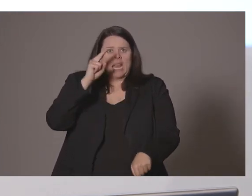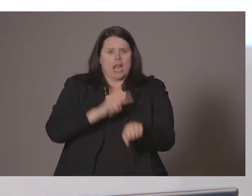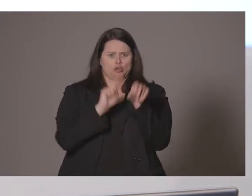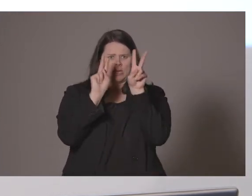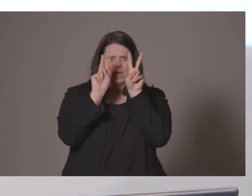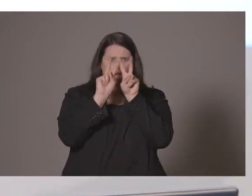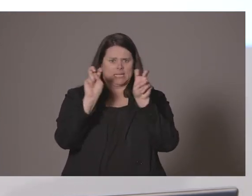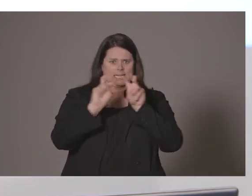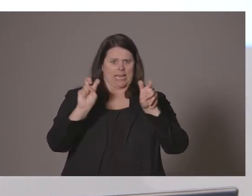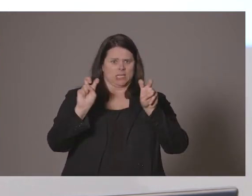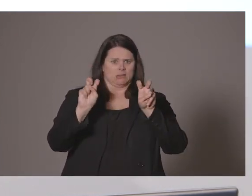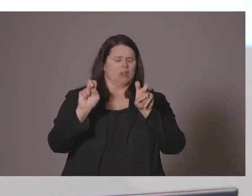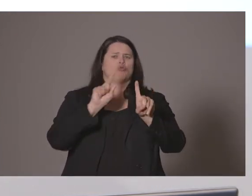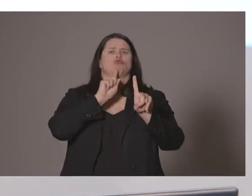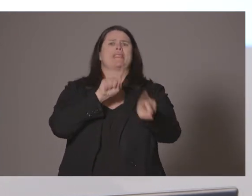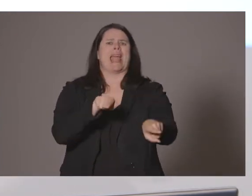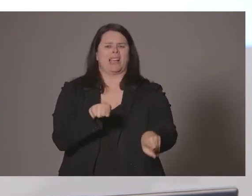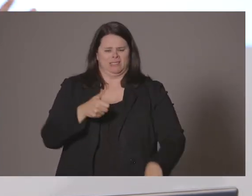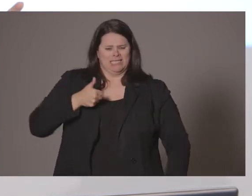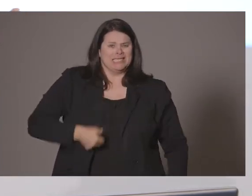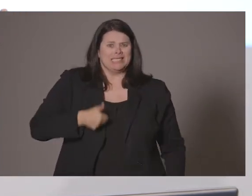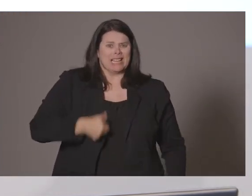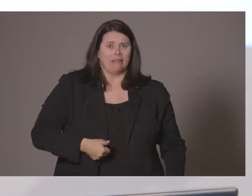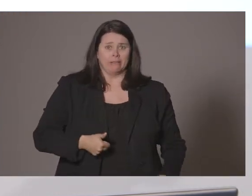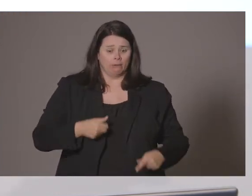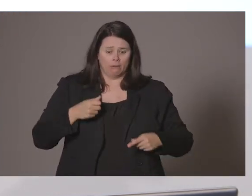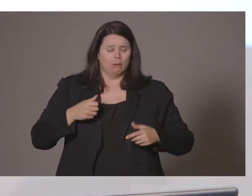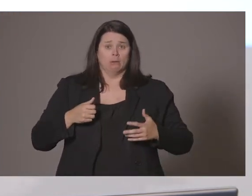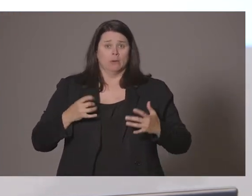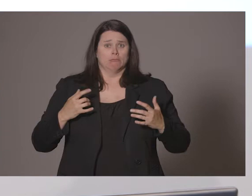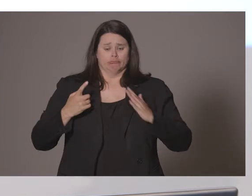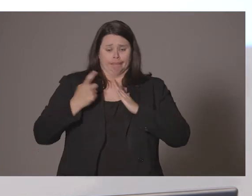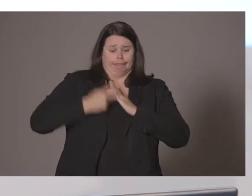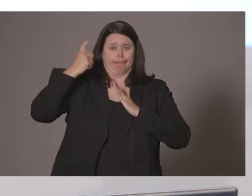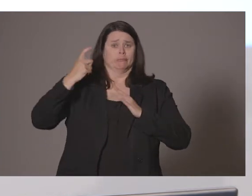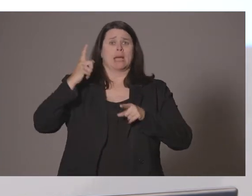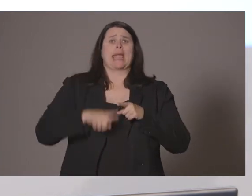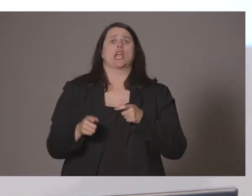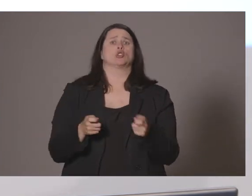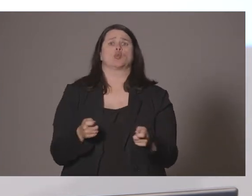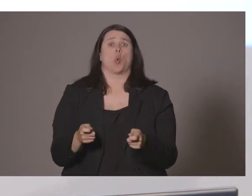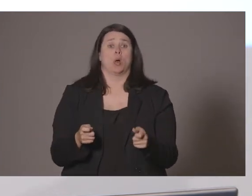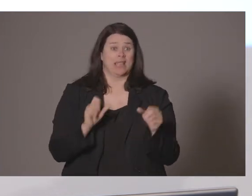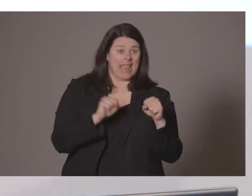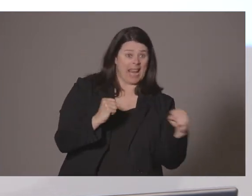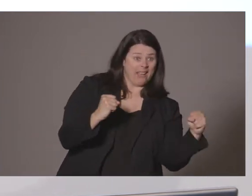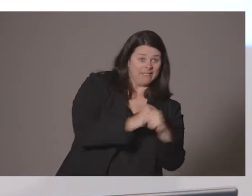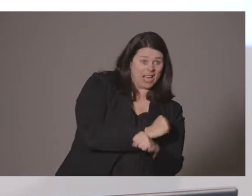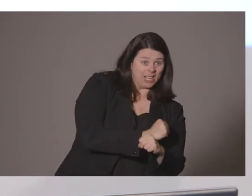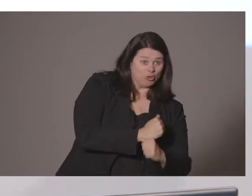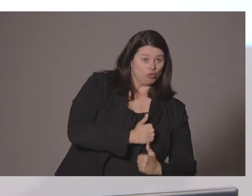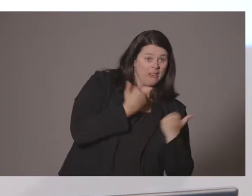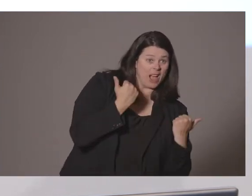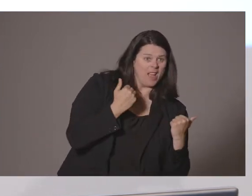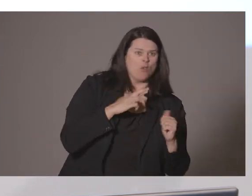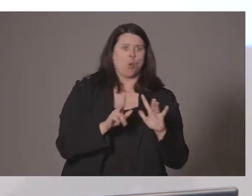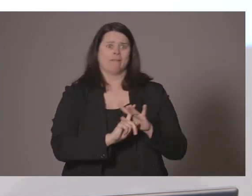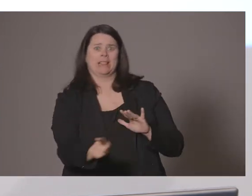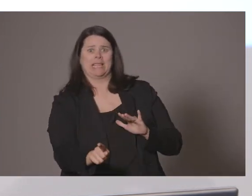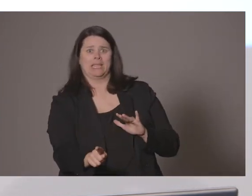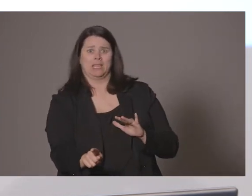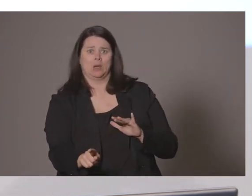that's why we orient, so that we can assess, can I fight and win? Can I fight and survive? If